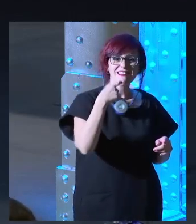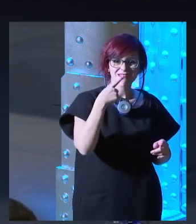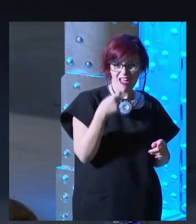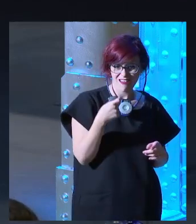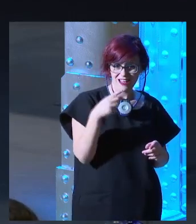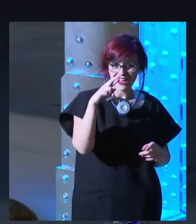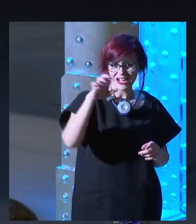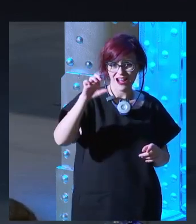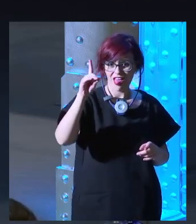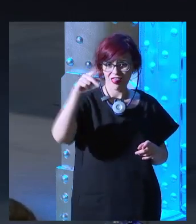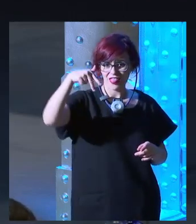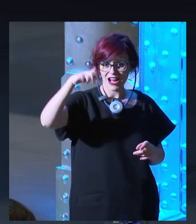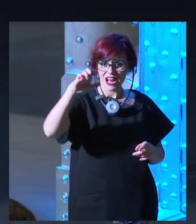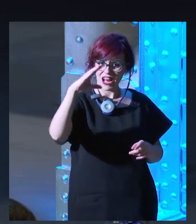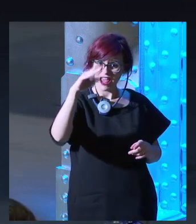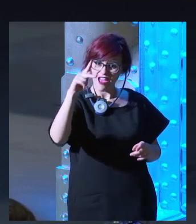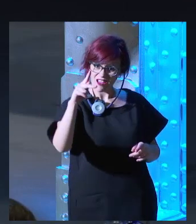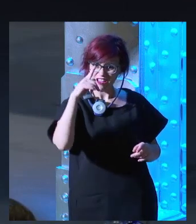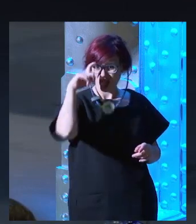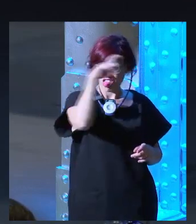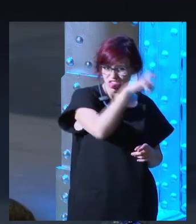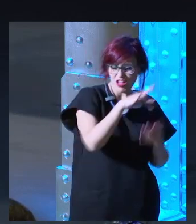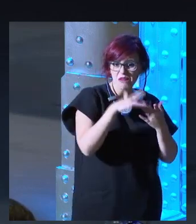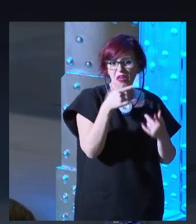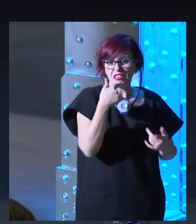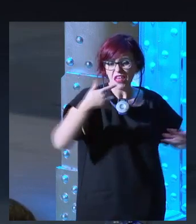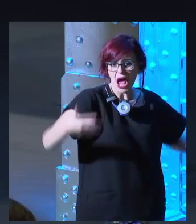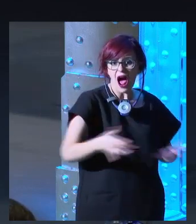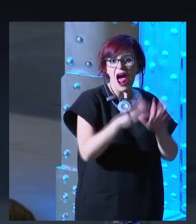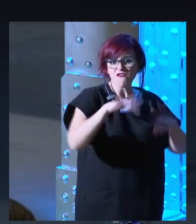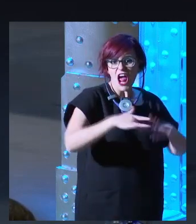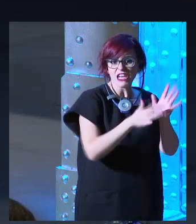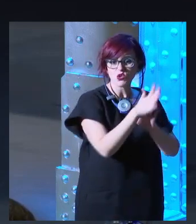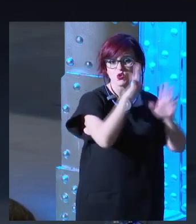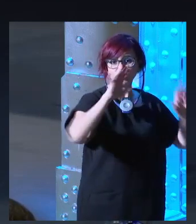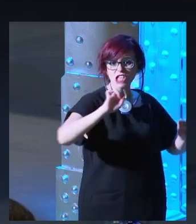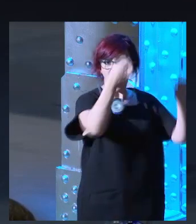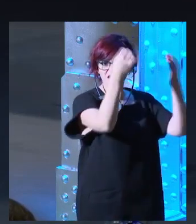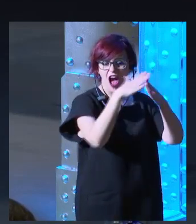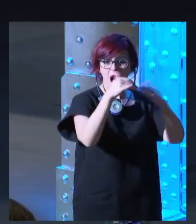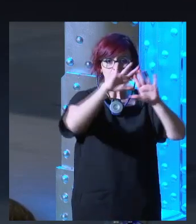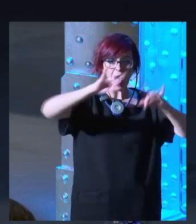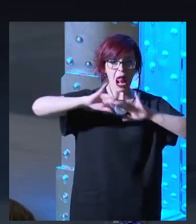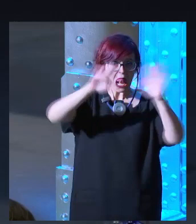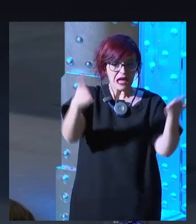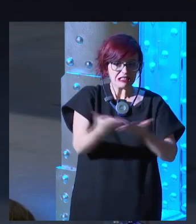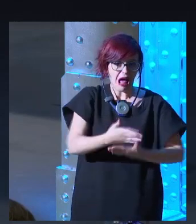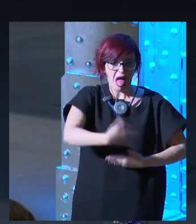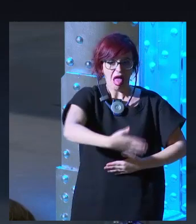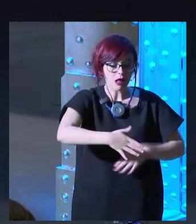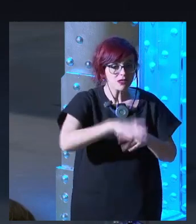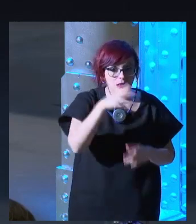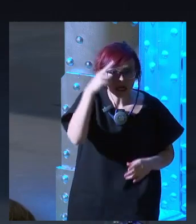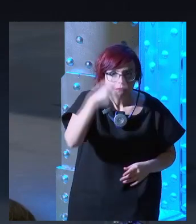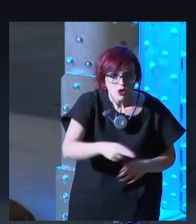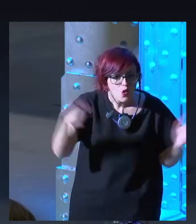not our real home and Jesus will come. You just think, oh, fuck off. It's so disrespectful and it's also so stupid.